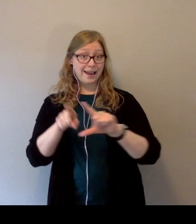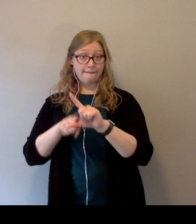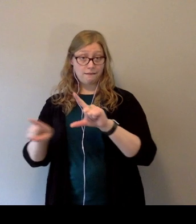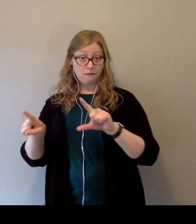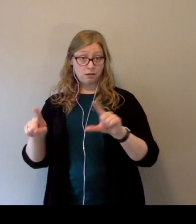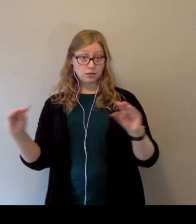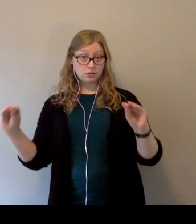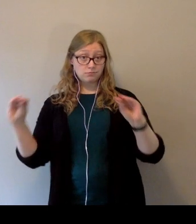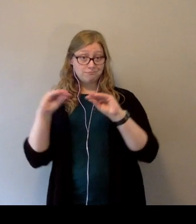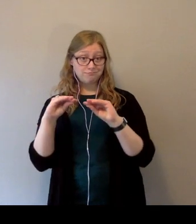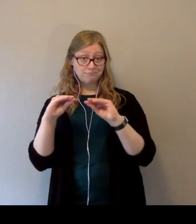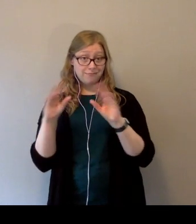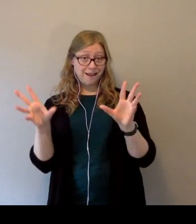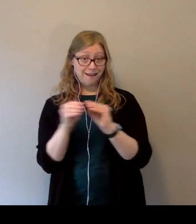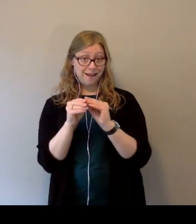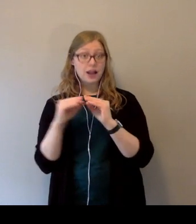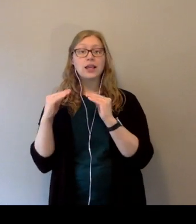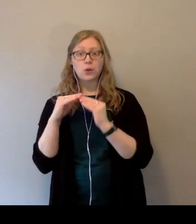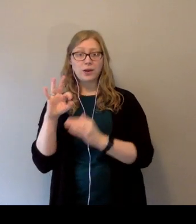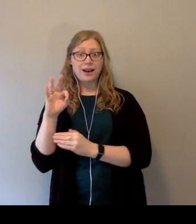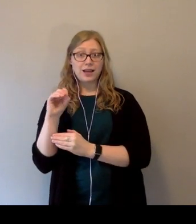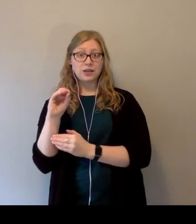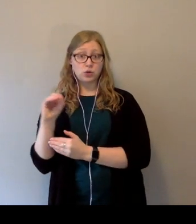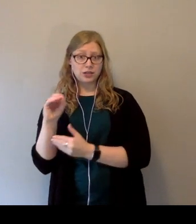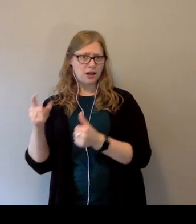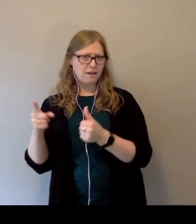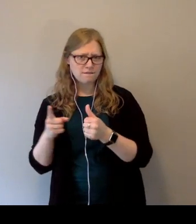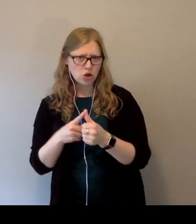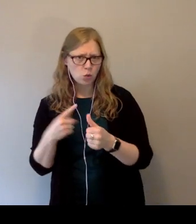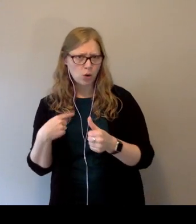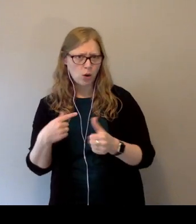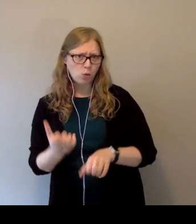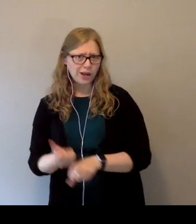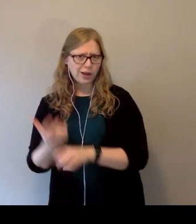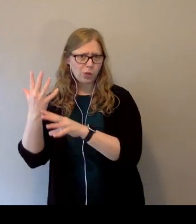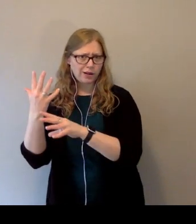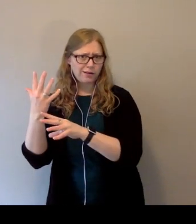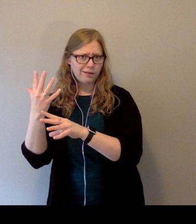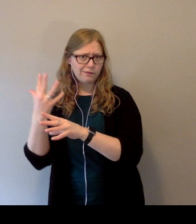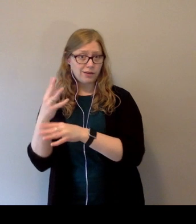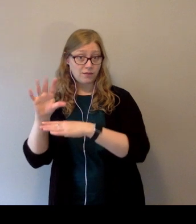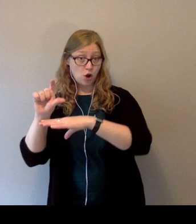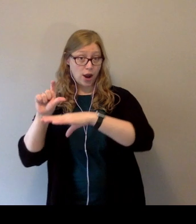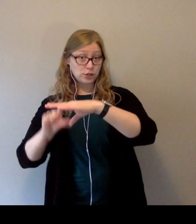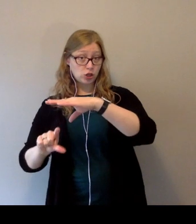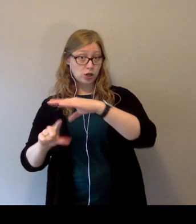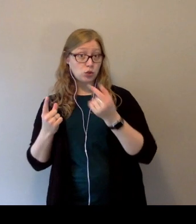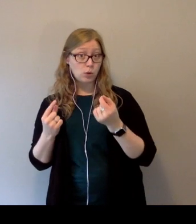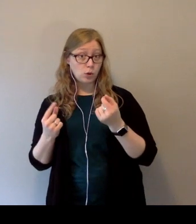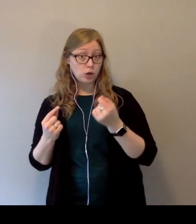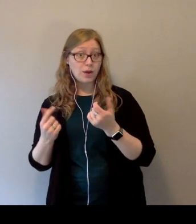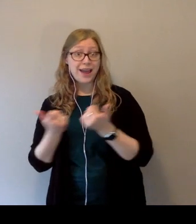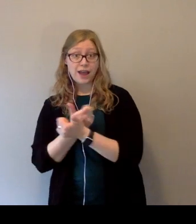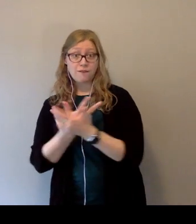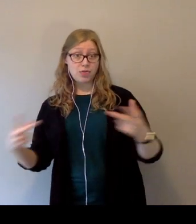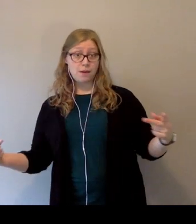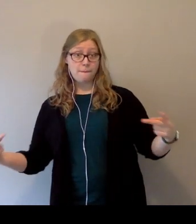So the first thing we want to do is get rid of this fraction. So the easiest way to do that is just multiply everything by 3. And so we